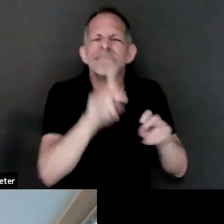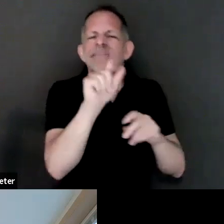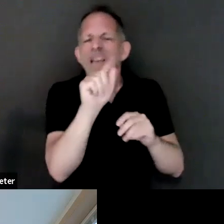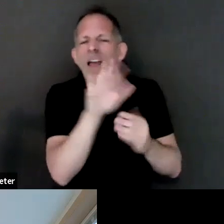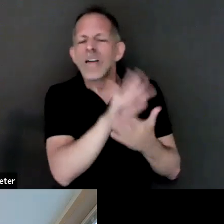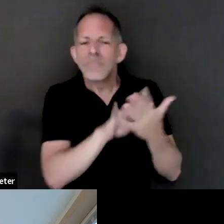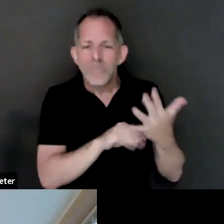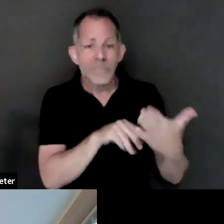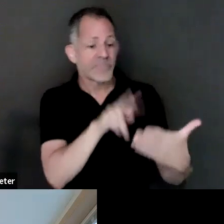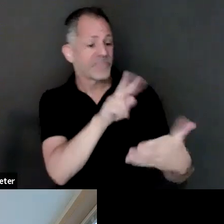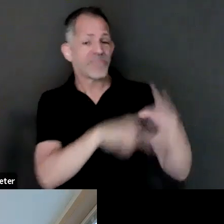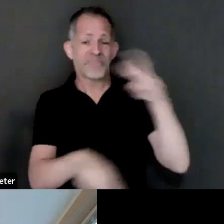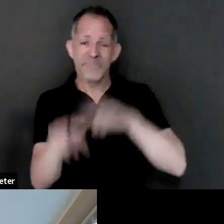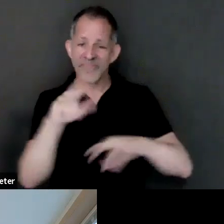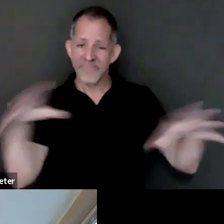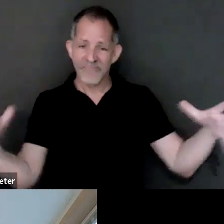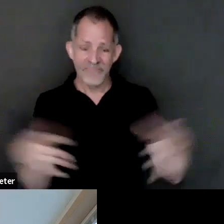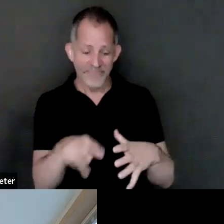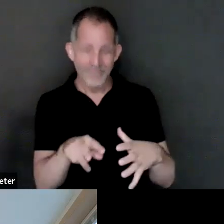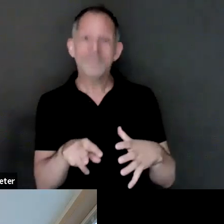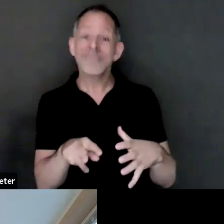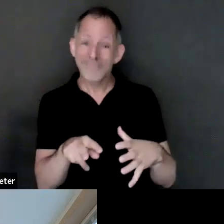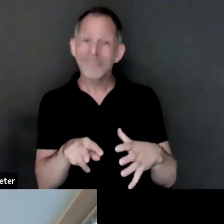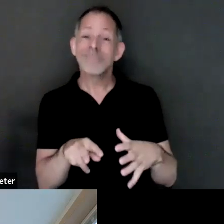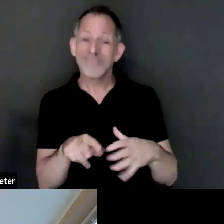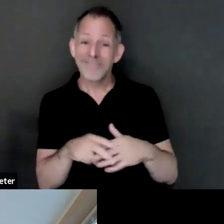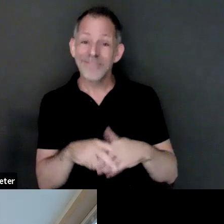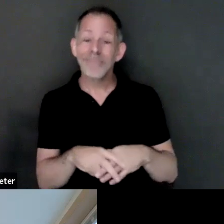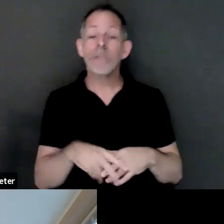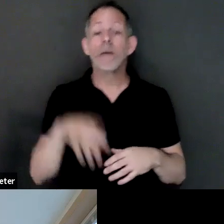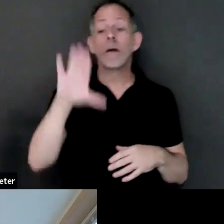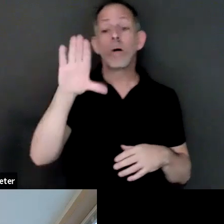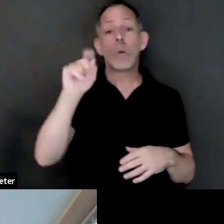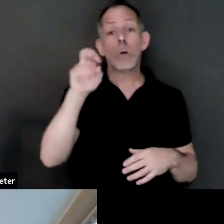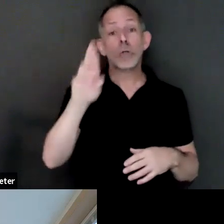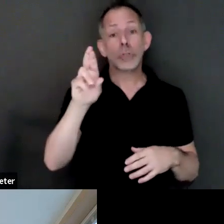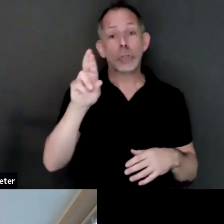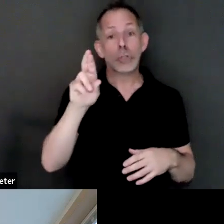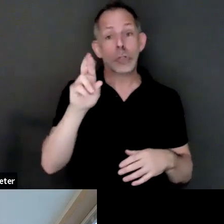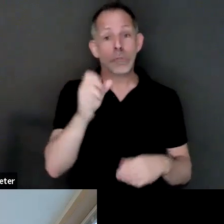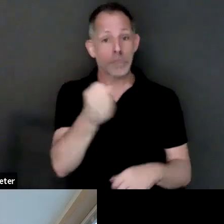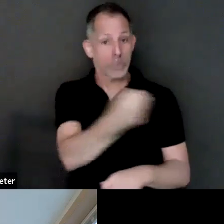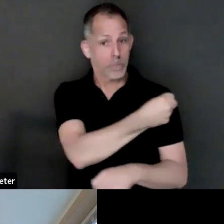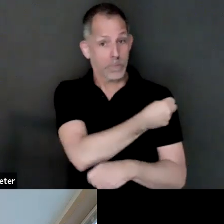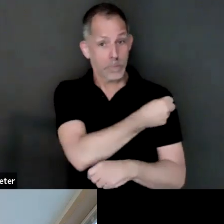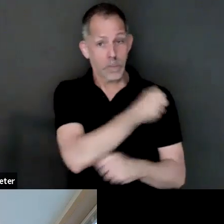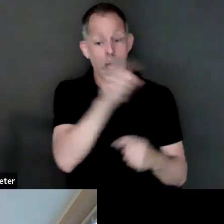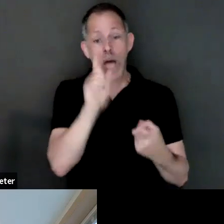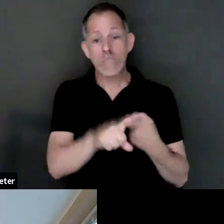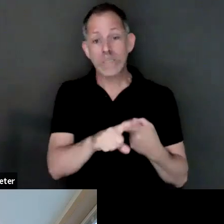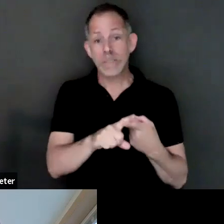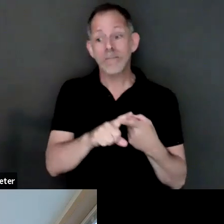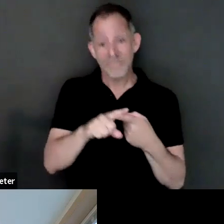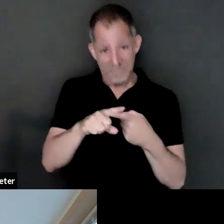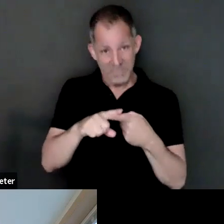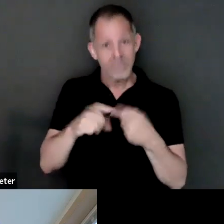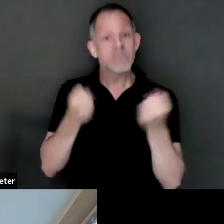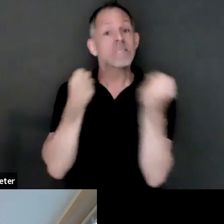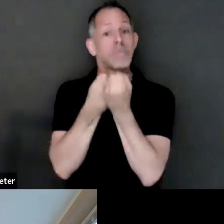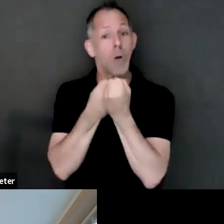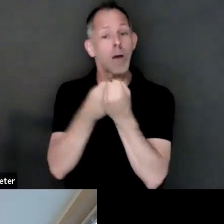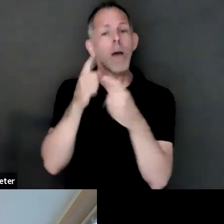the regulatory framework, which means the FDA extending an emergency use authorization for that